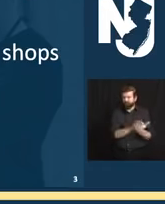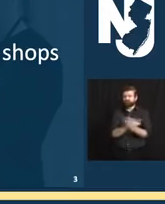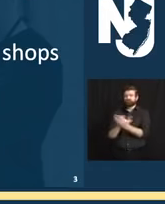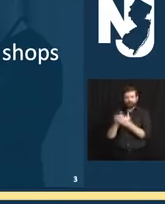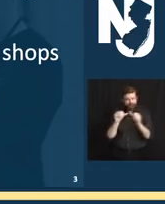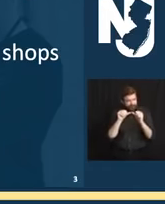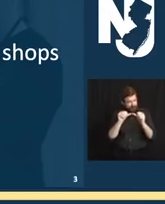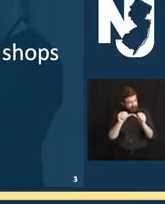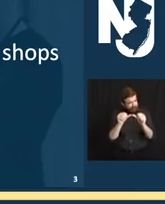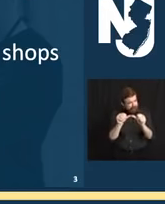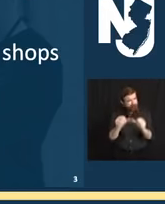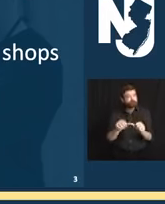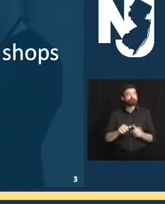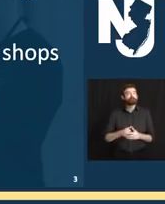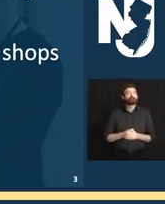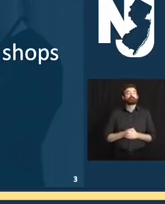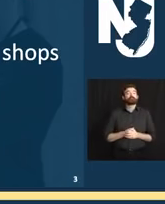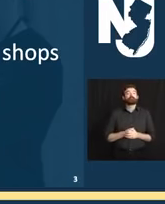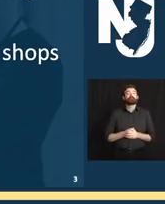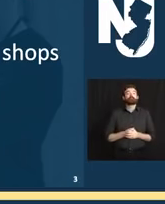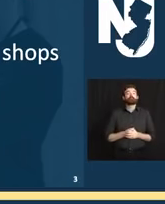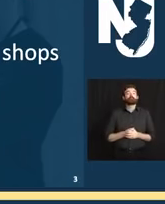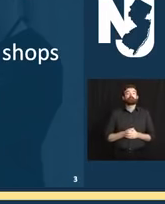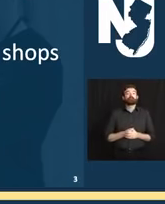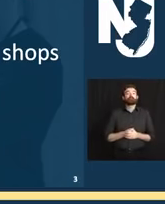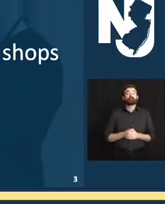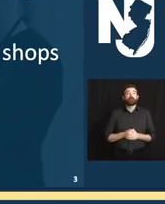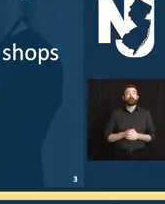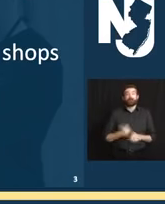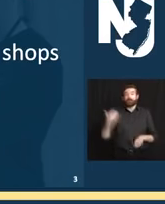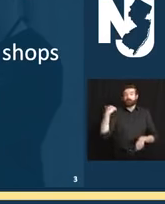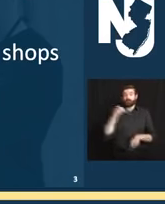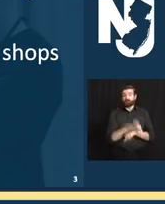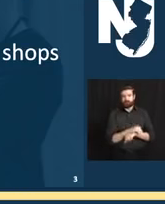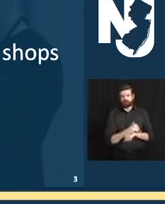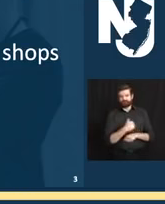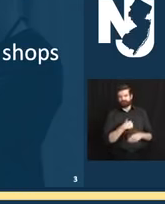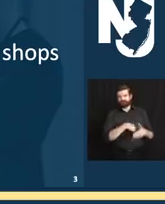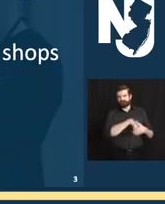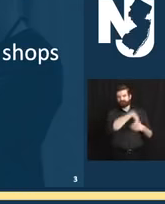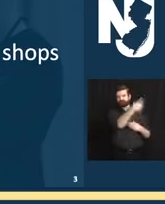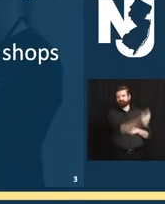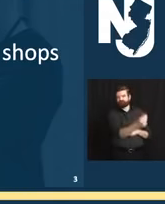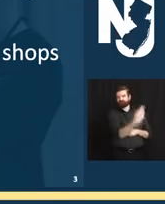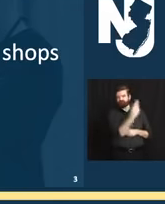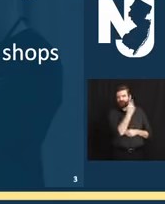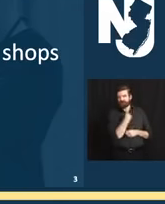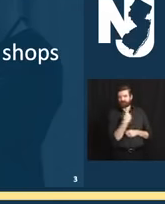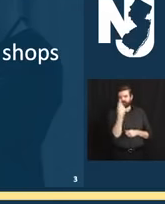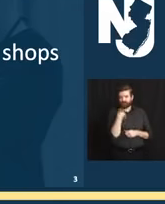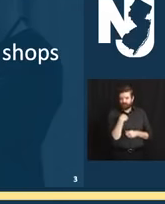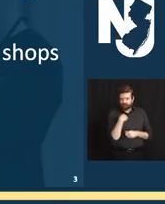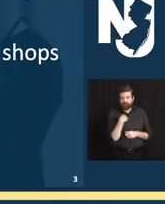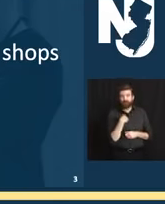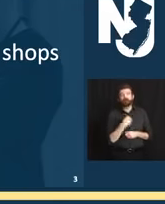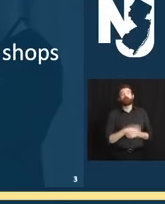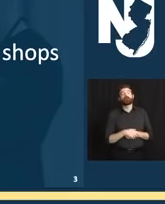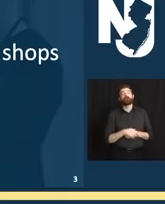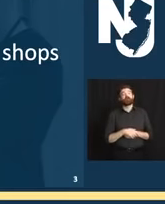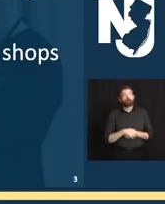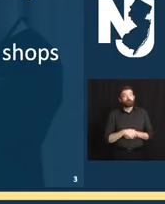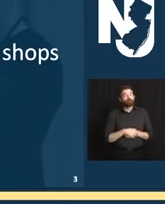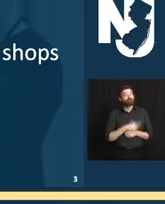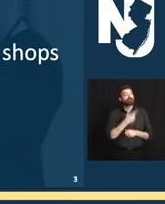Wait staff and restaurant was a 10 out of 10. And I'm not talking about when you're at the table having your dinner,